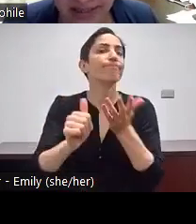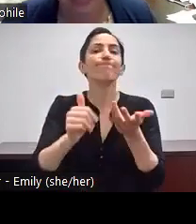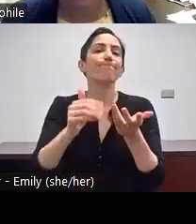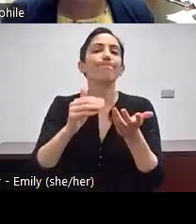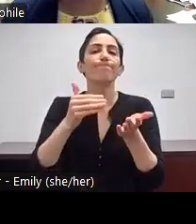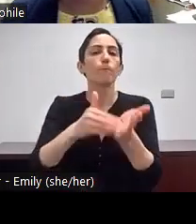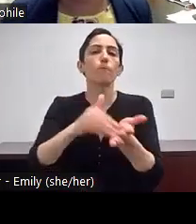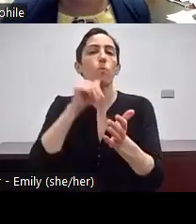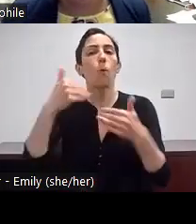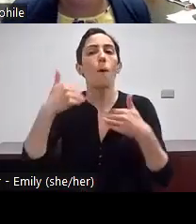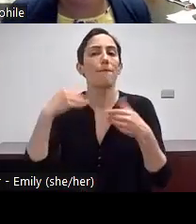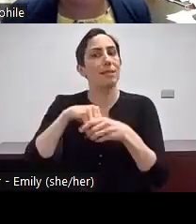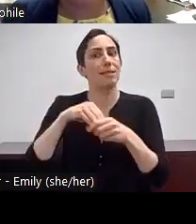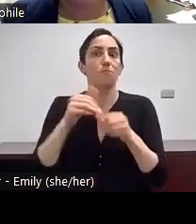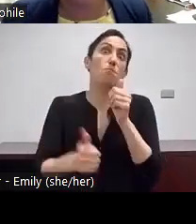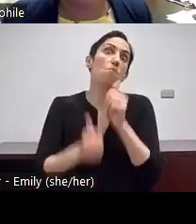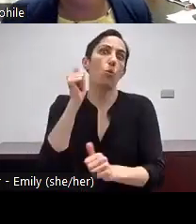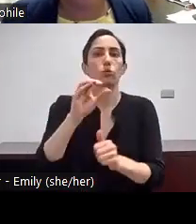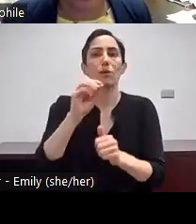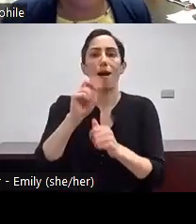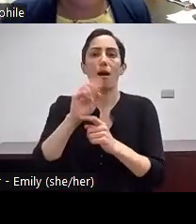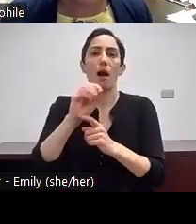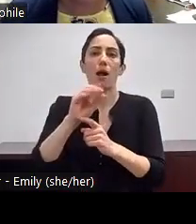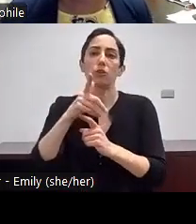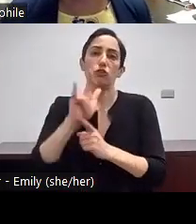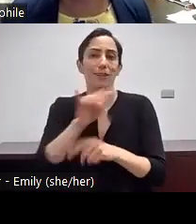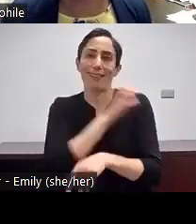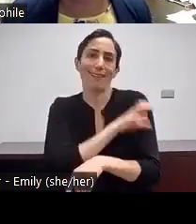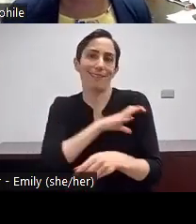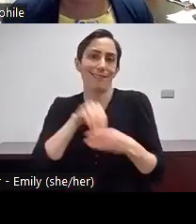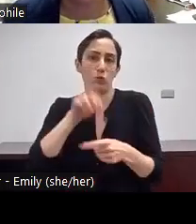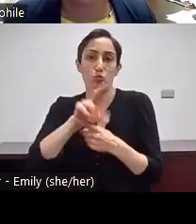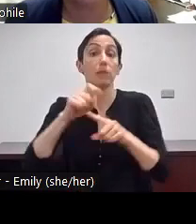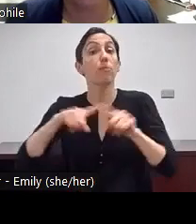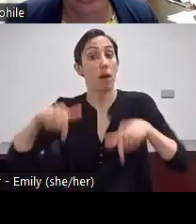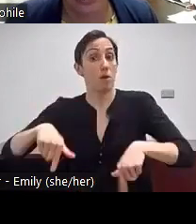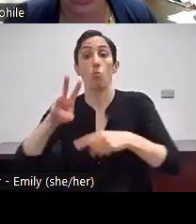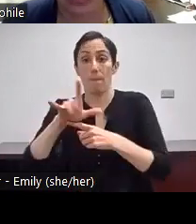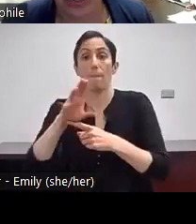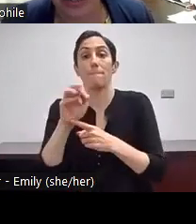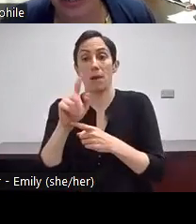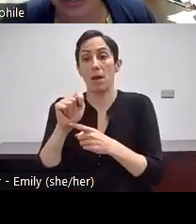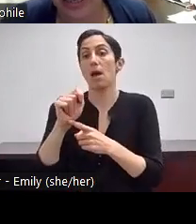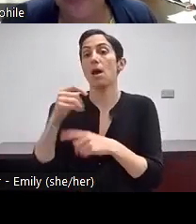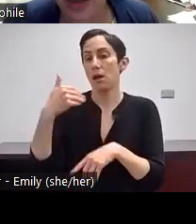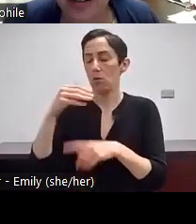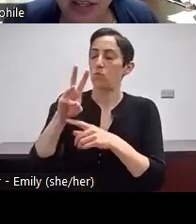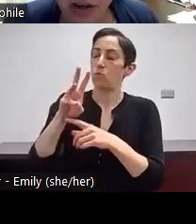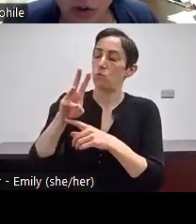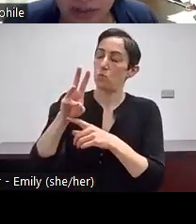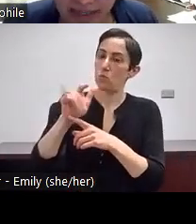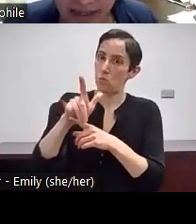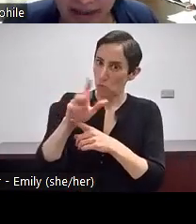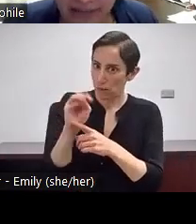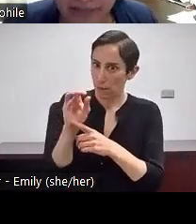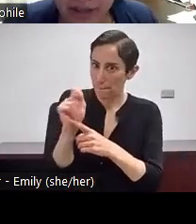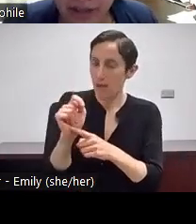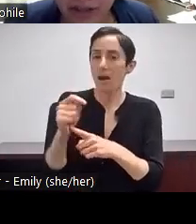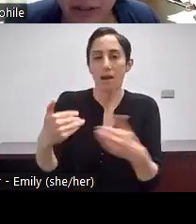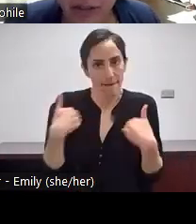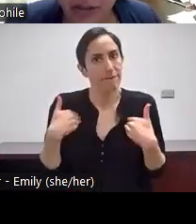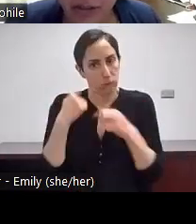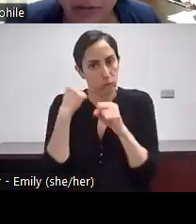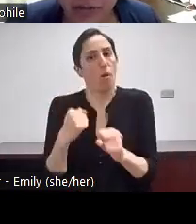United States. We have a robust program here at Wilmot, and we're helping to teach others nationally. In fact, only